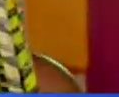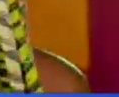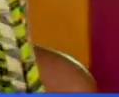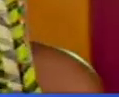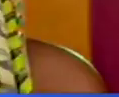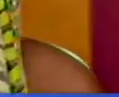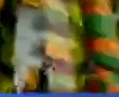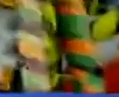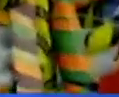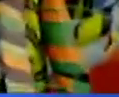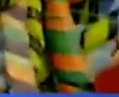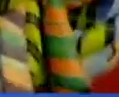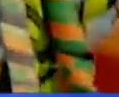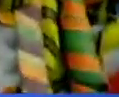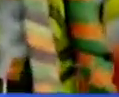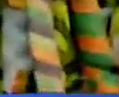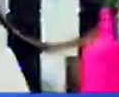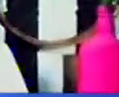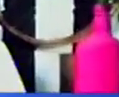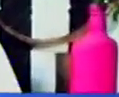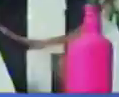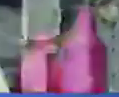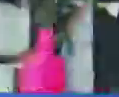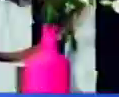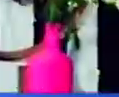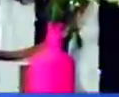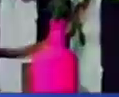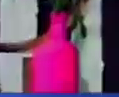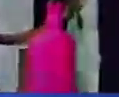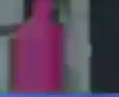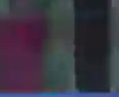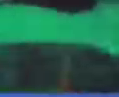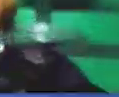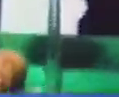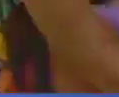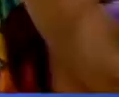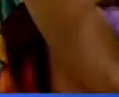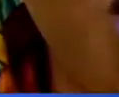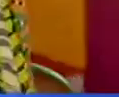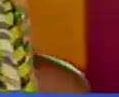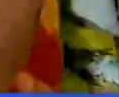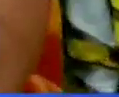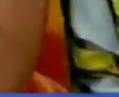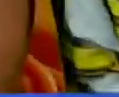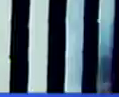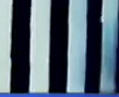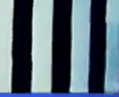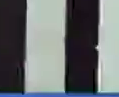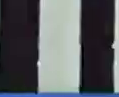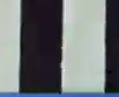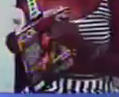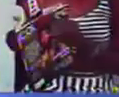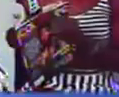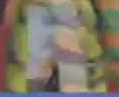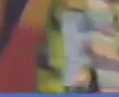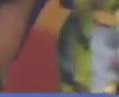Sitting at the corner, me and Susie Norma. We ain't got no worries, we are looking like the owners. Sipping on Coronas, looking at